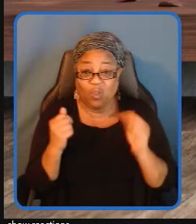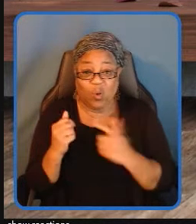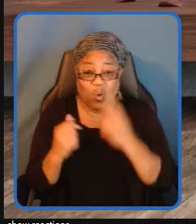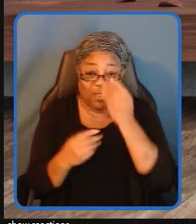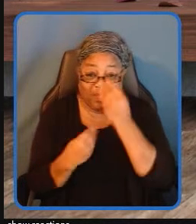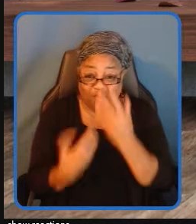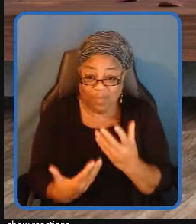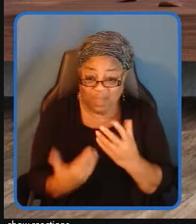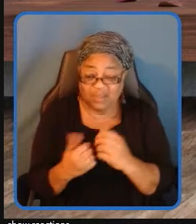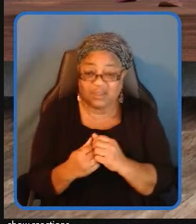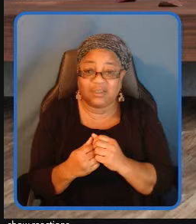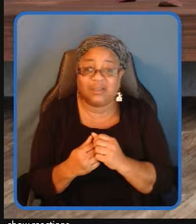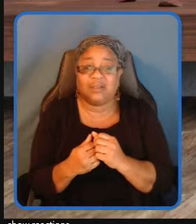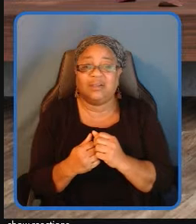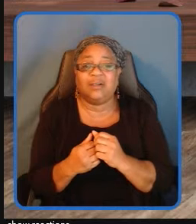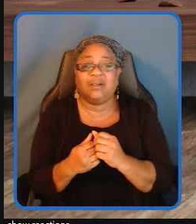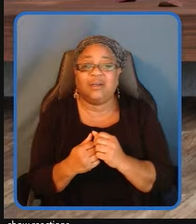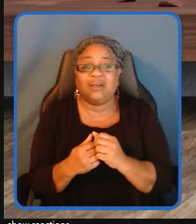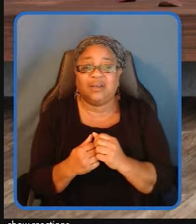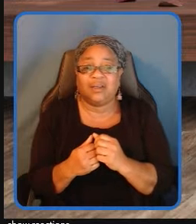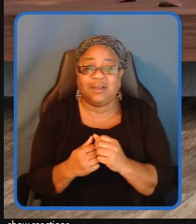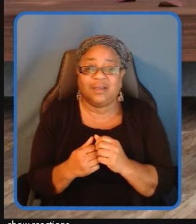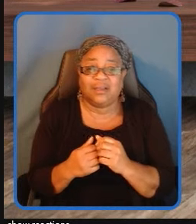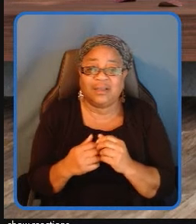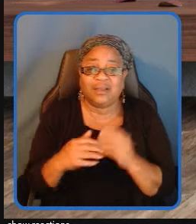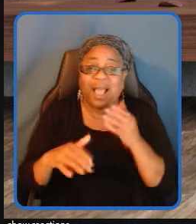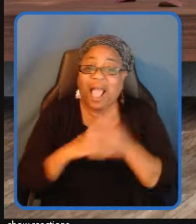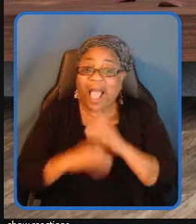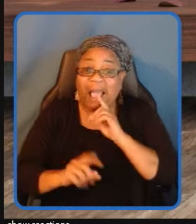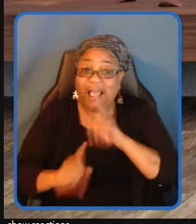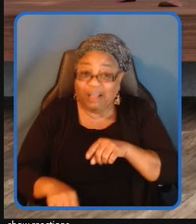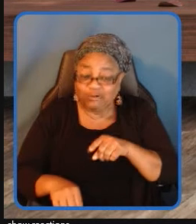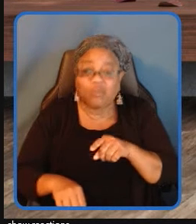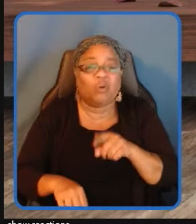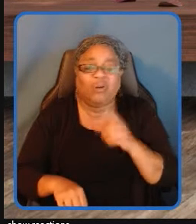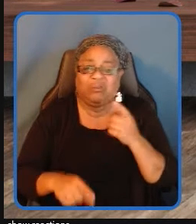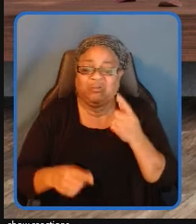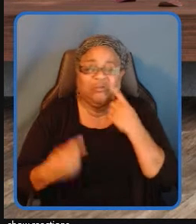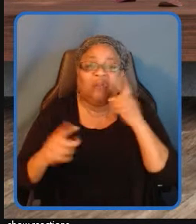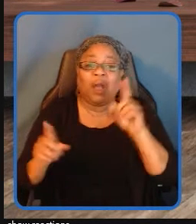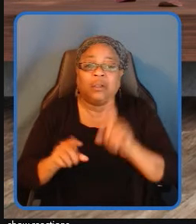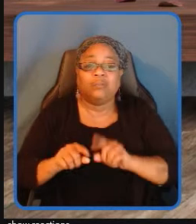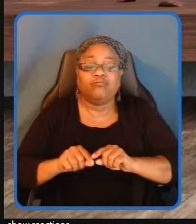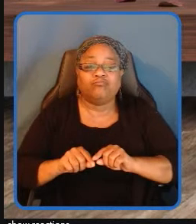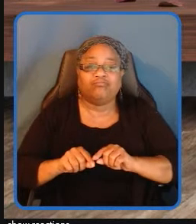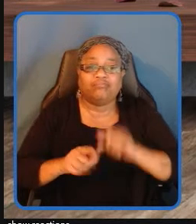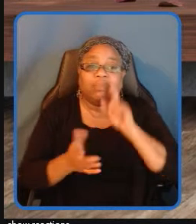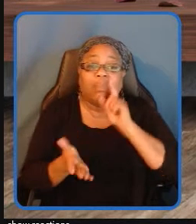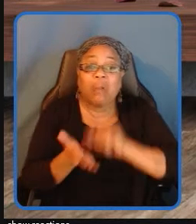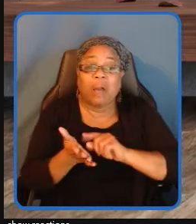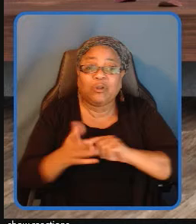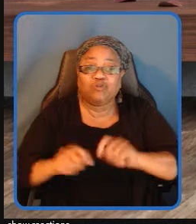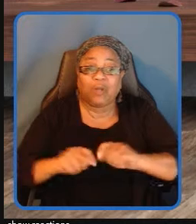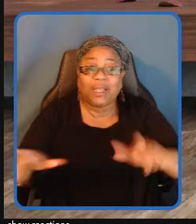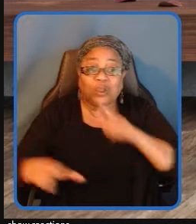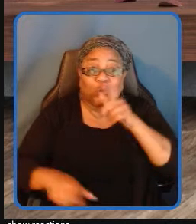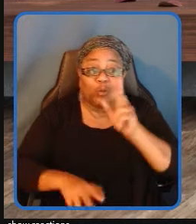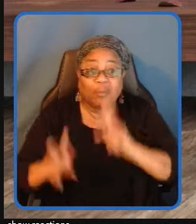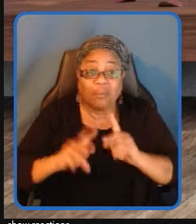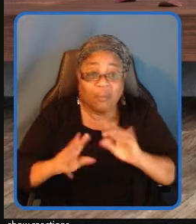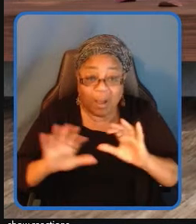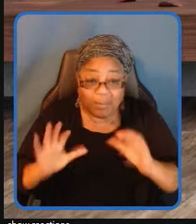The ACT report has finally come and been released to the public. So without further ado, let